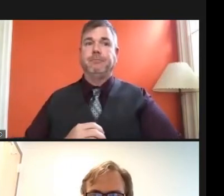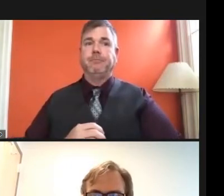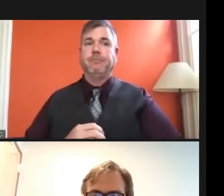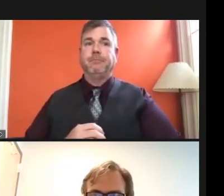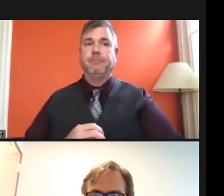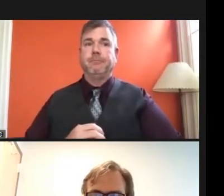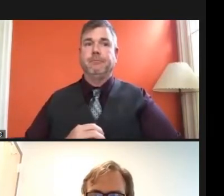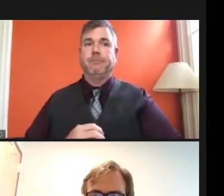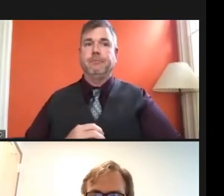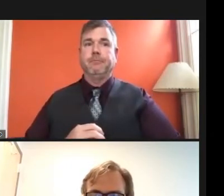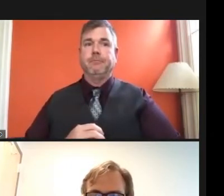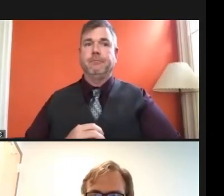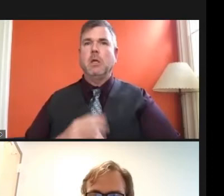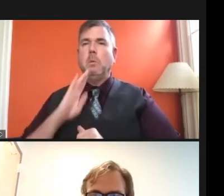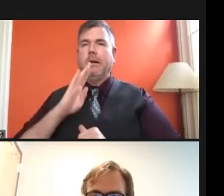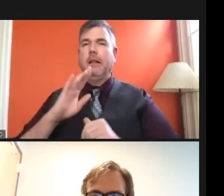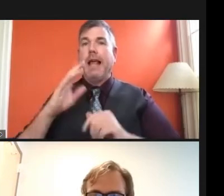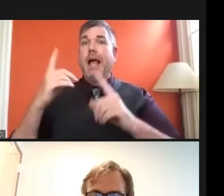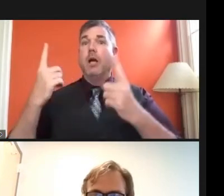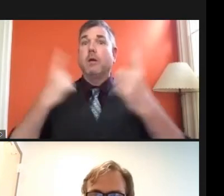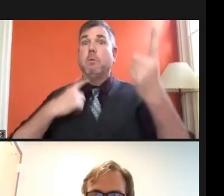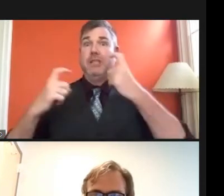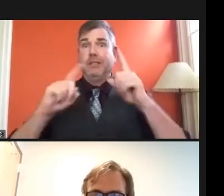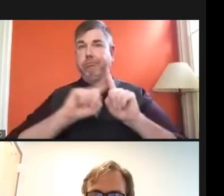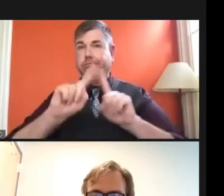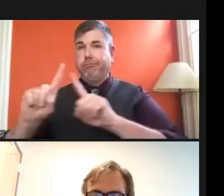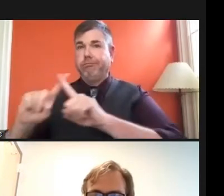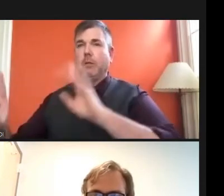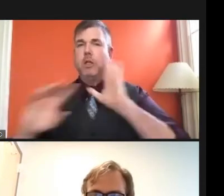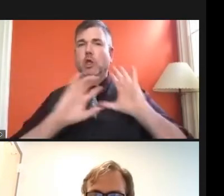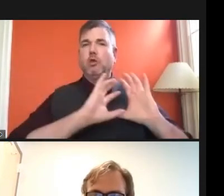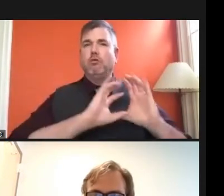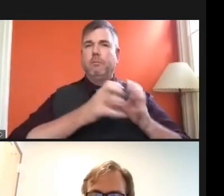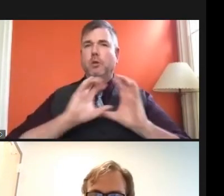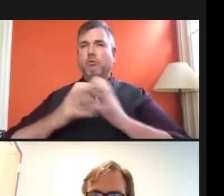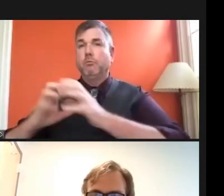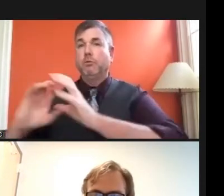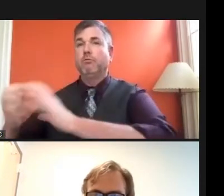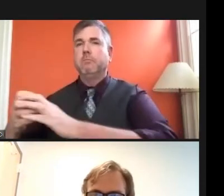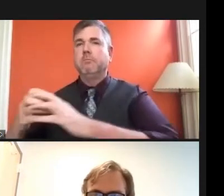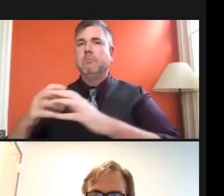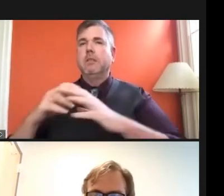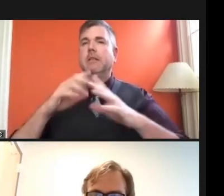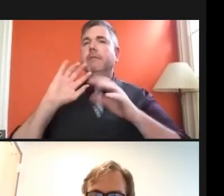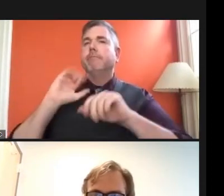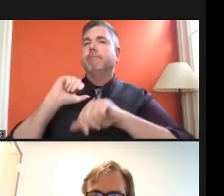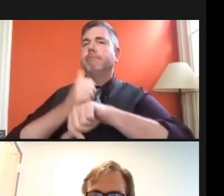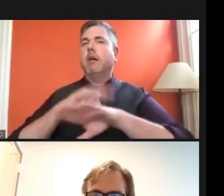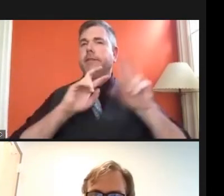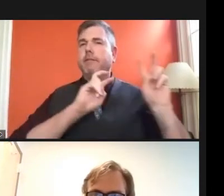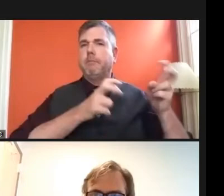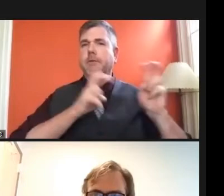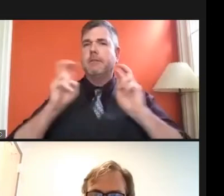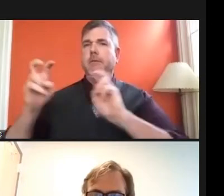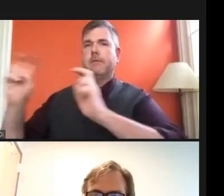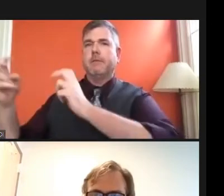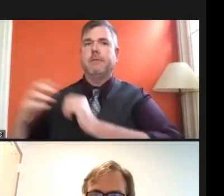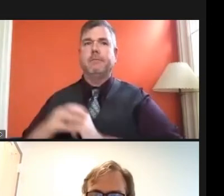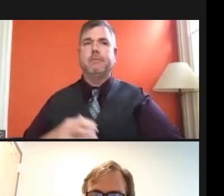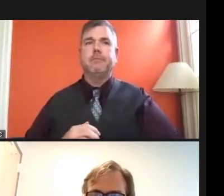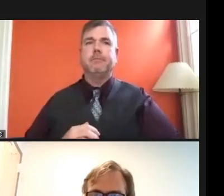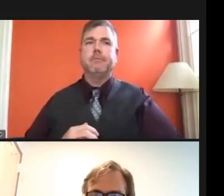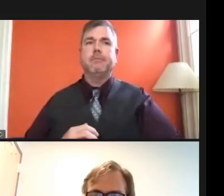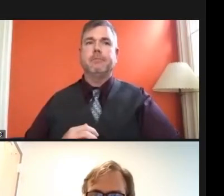in to our first question. And being that we just wrapped up with business related questions, I'll start there. So as